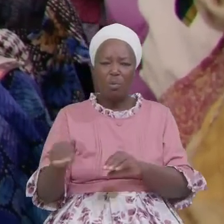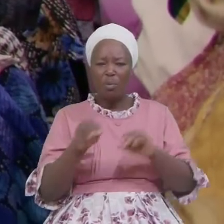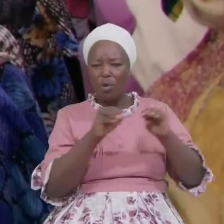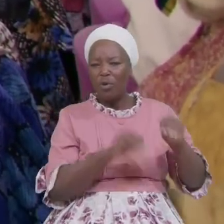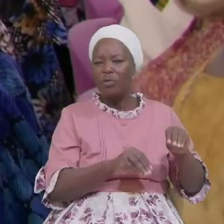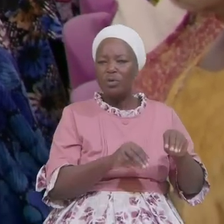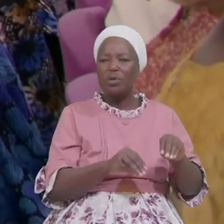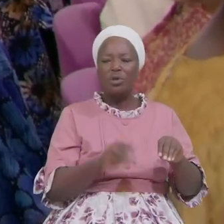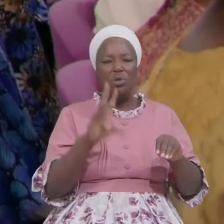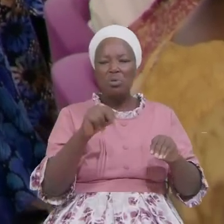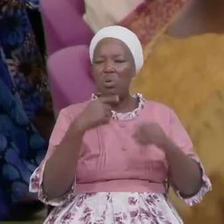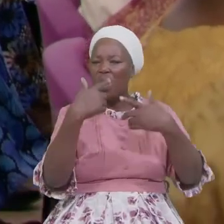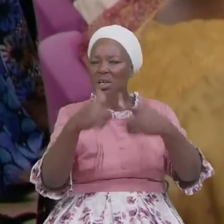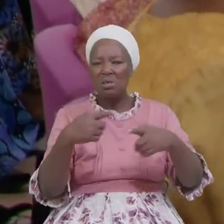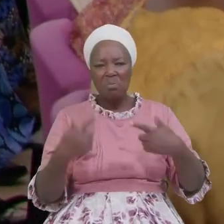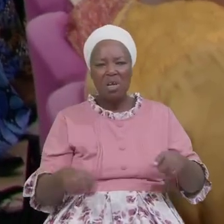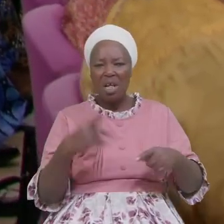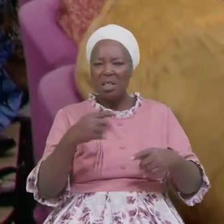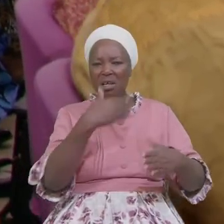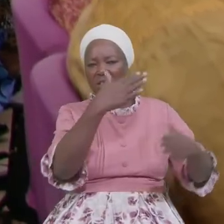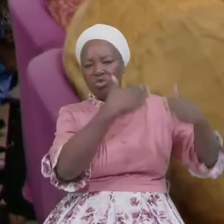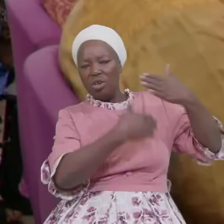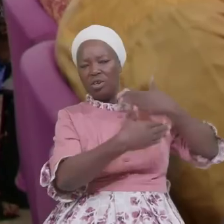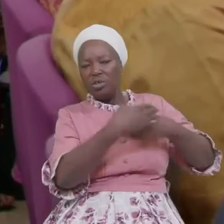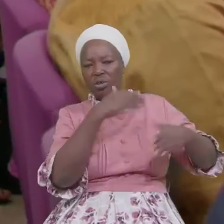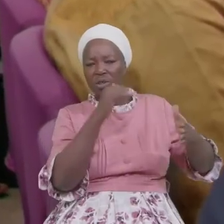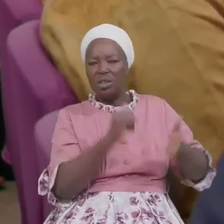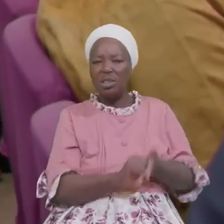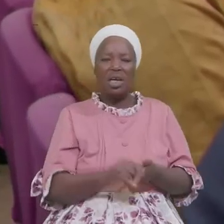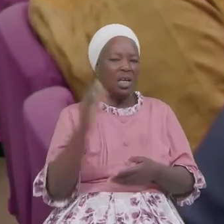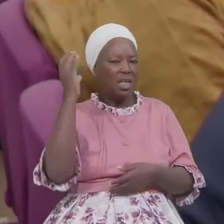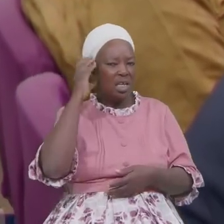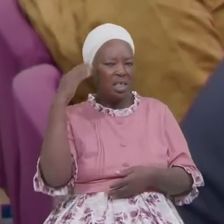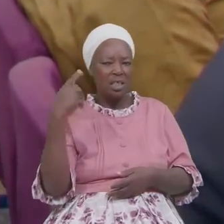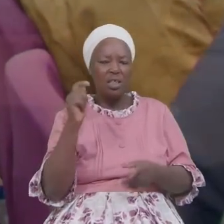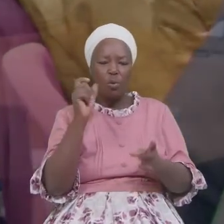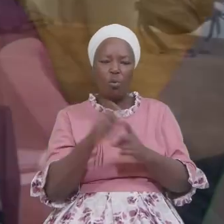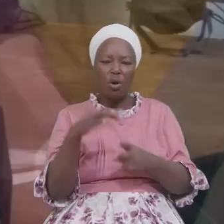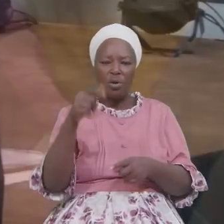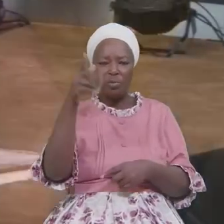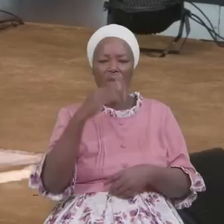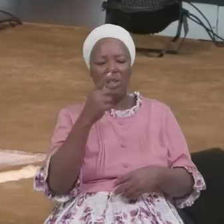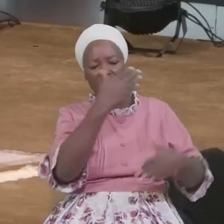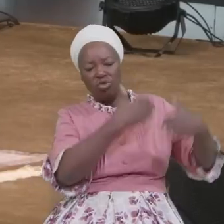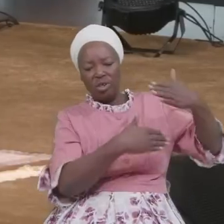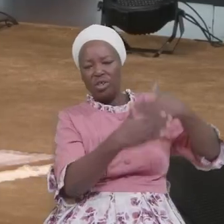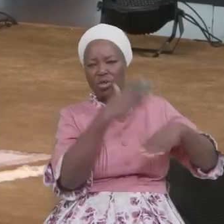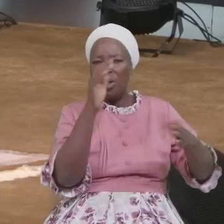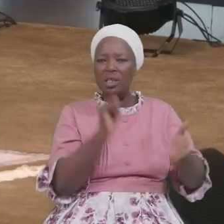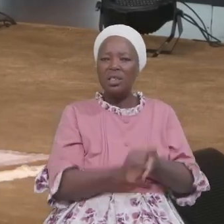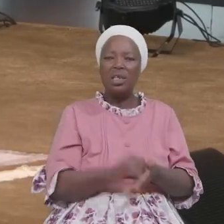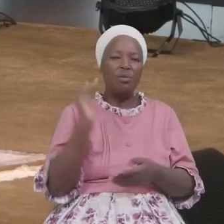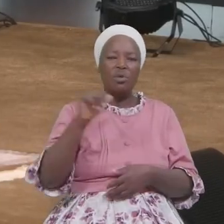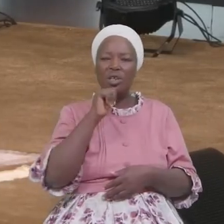No argument. The generation that hears the word of God, the generation that will